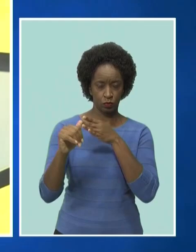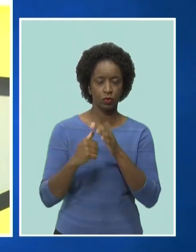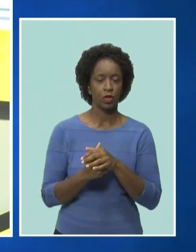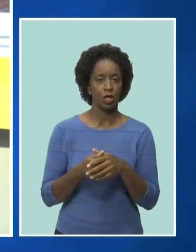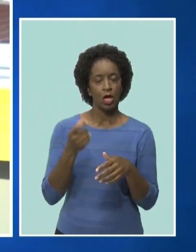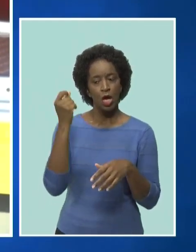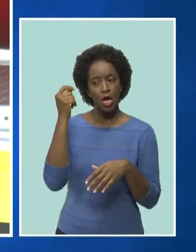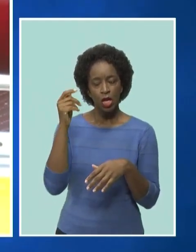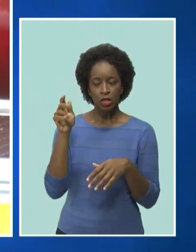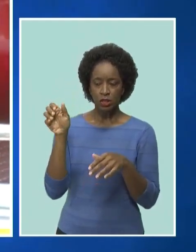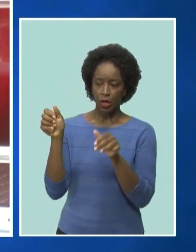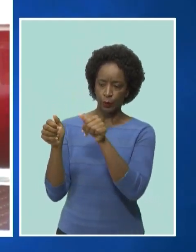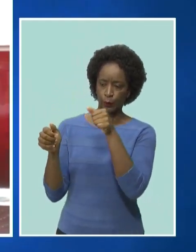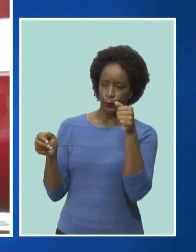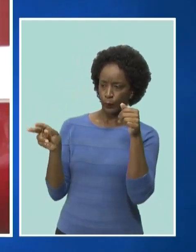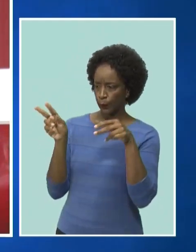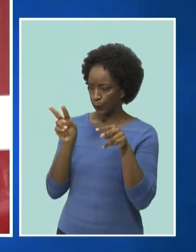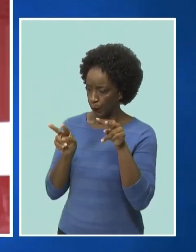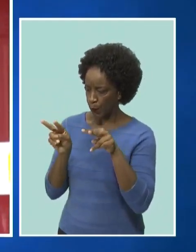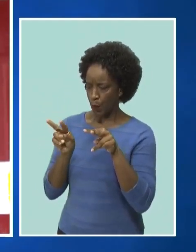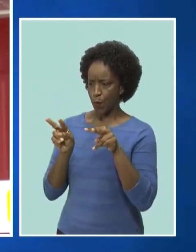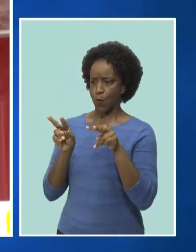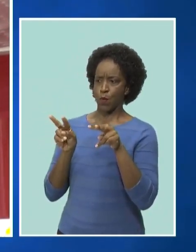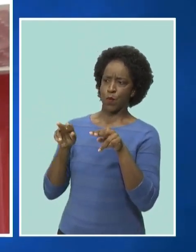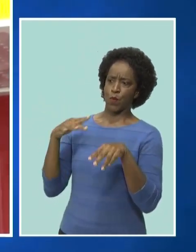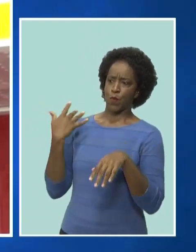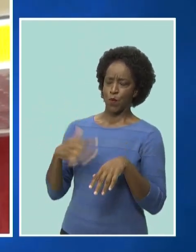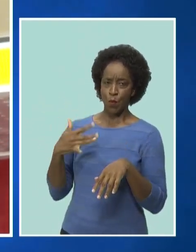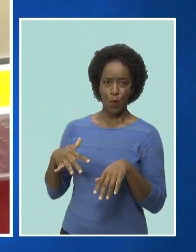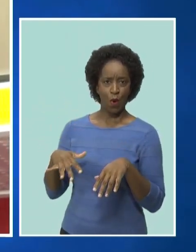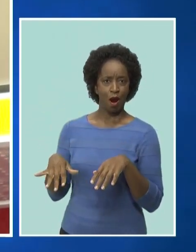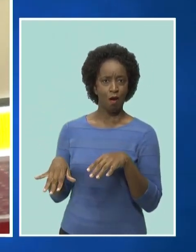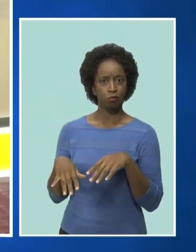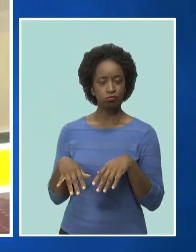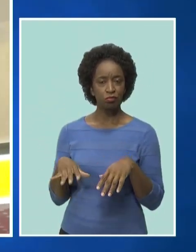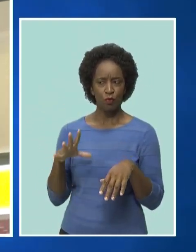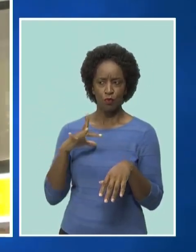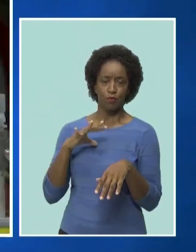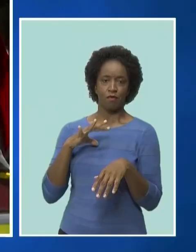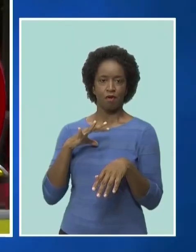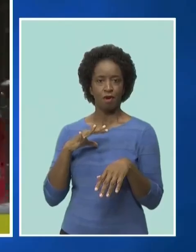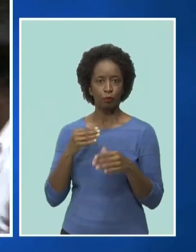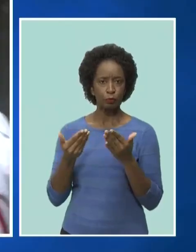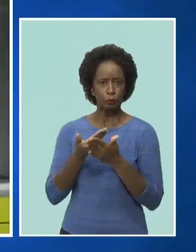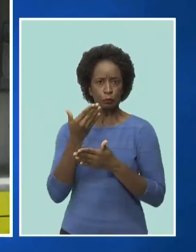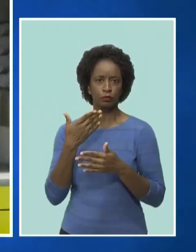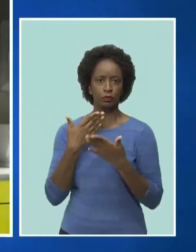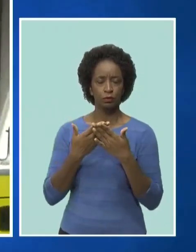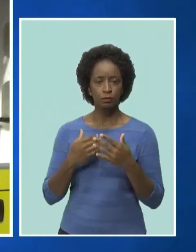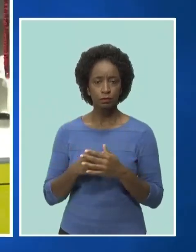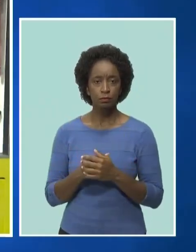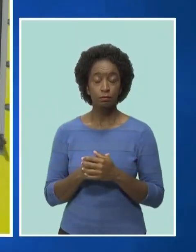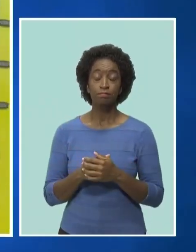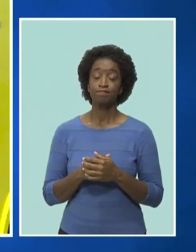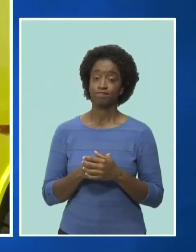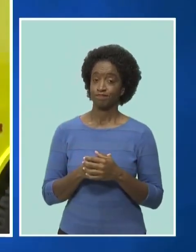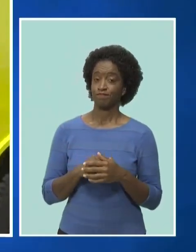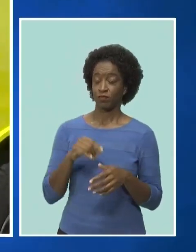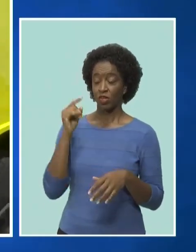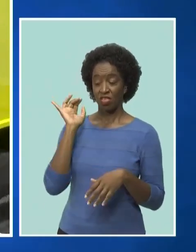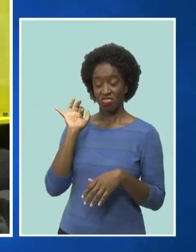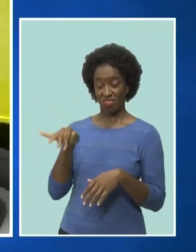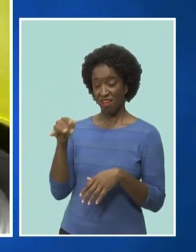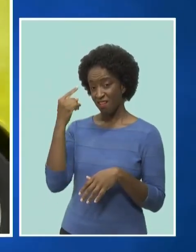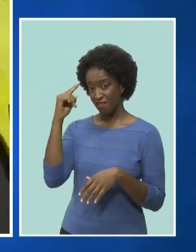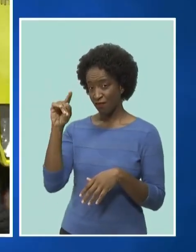inside, you will see where the differences lay, and if you can appreciate it, what is required in the crash tender for use at an airport or